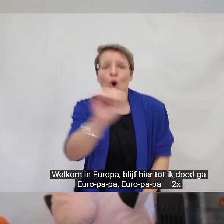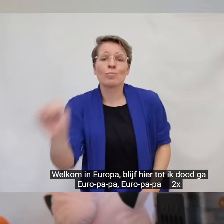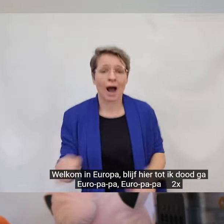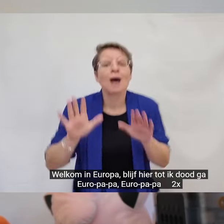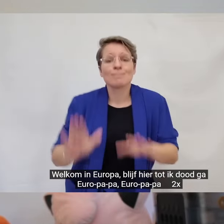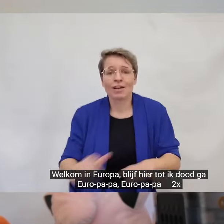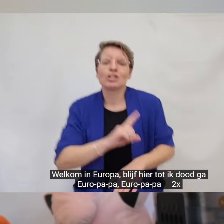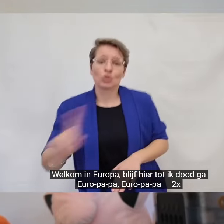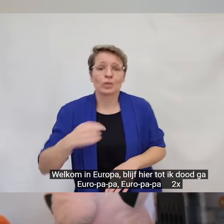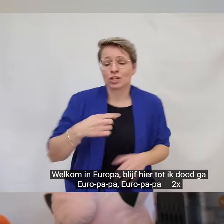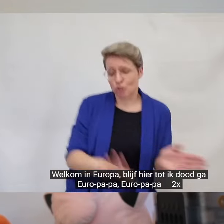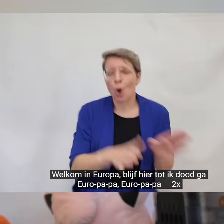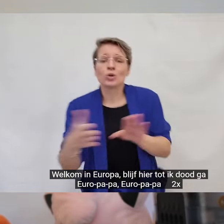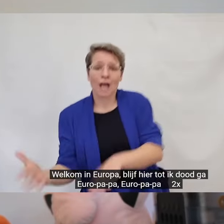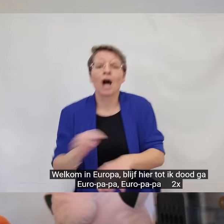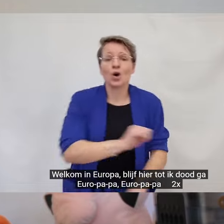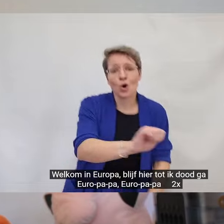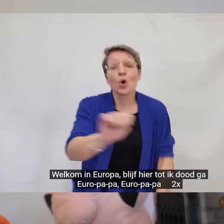wauw